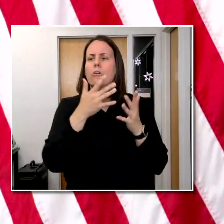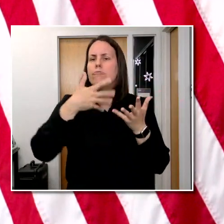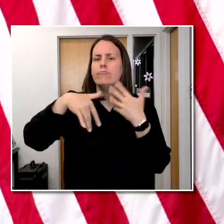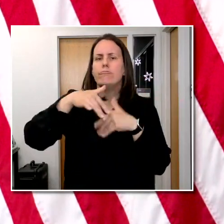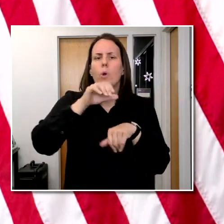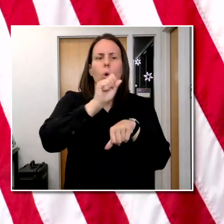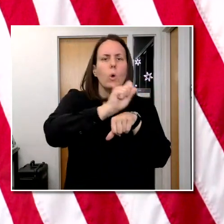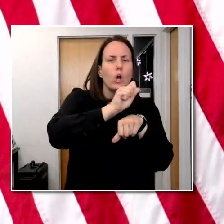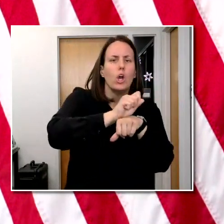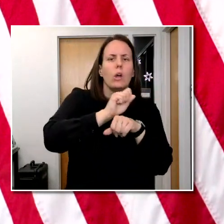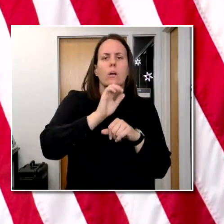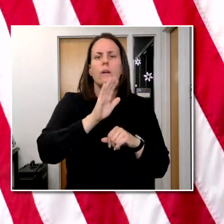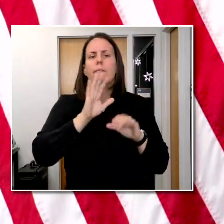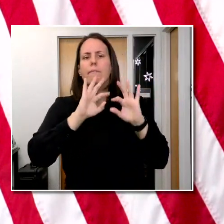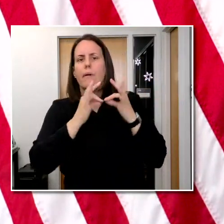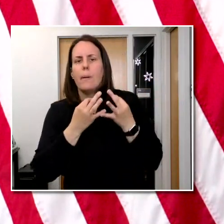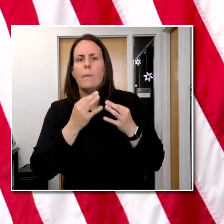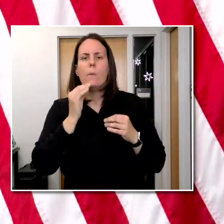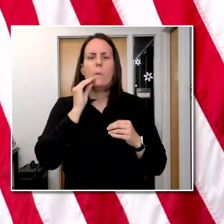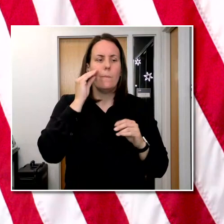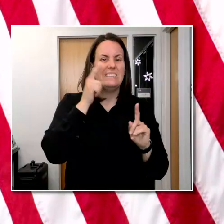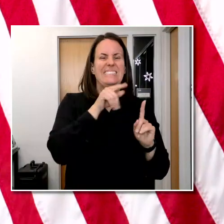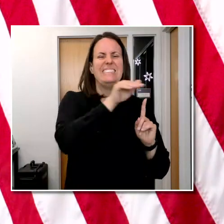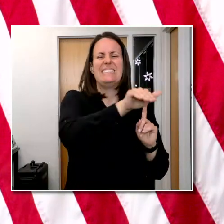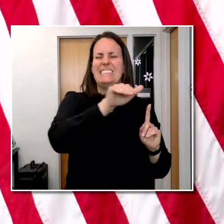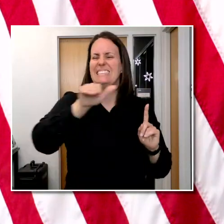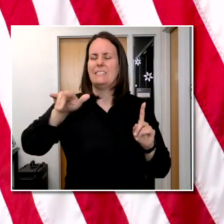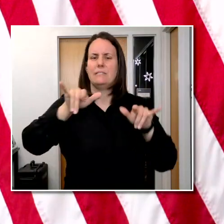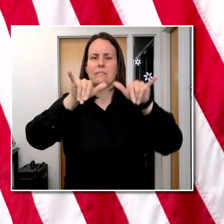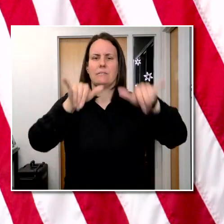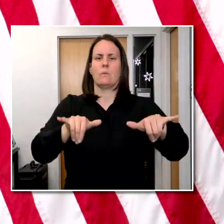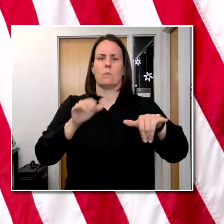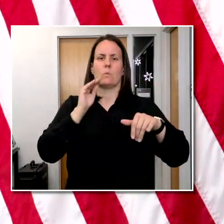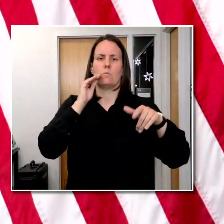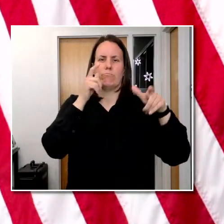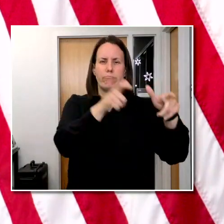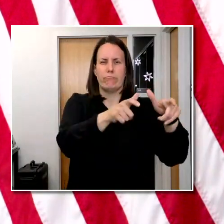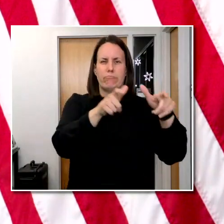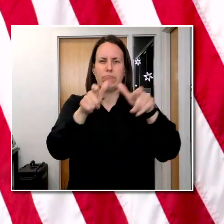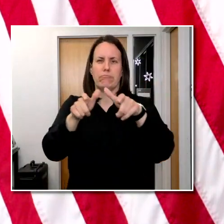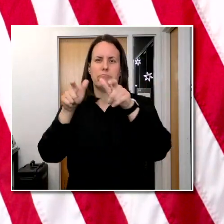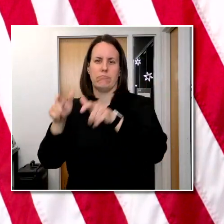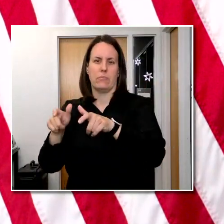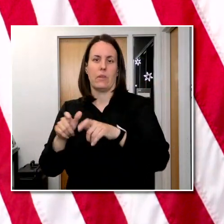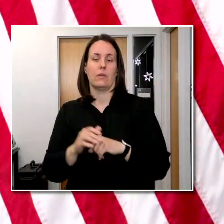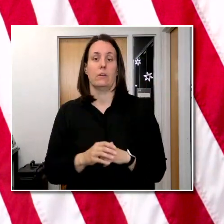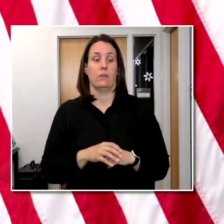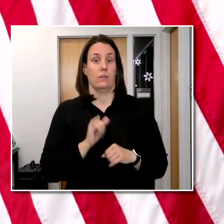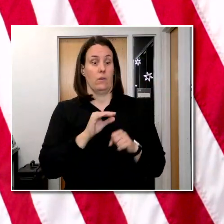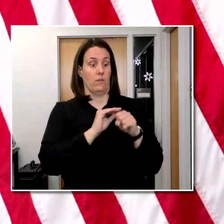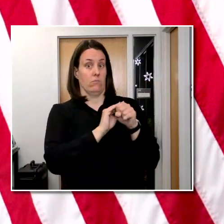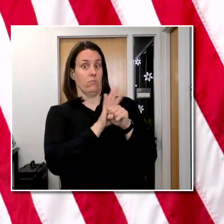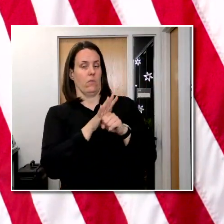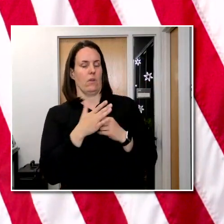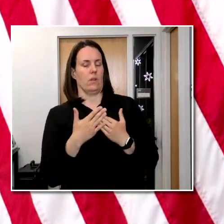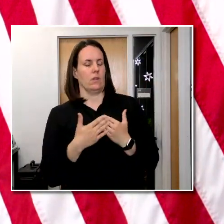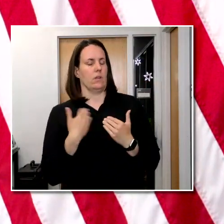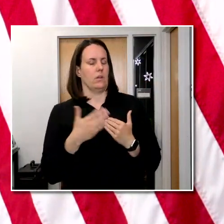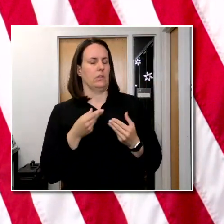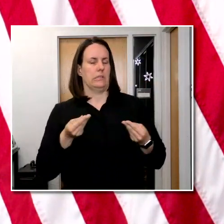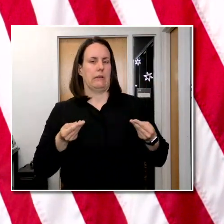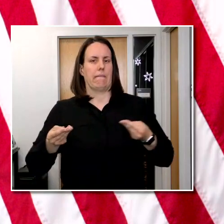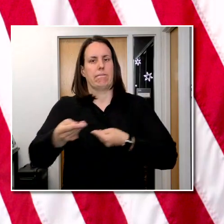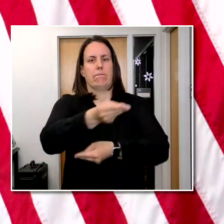so this virus is very pervasive. We have had fairly limited testing, and our testing has